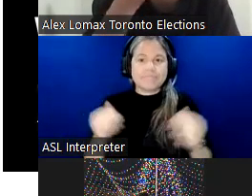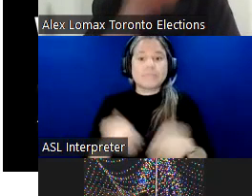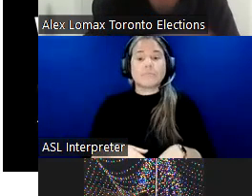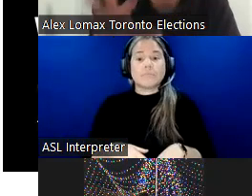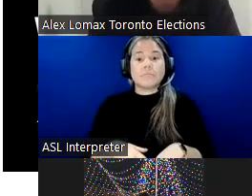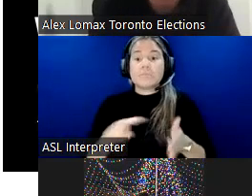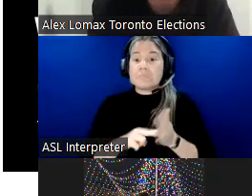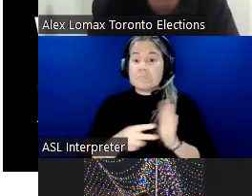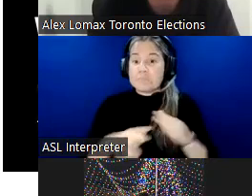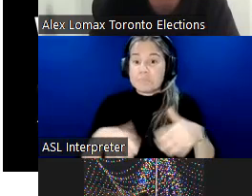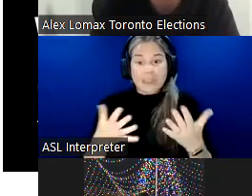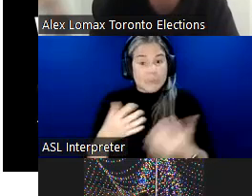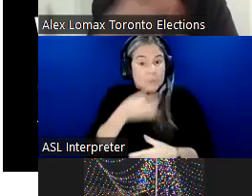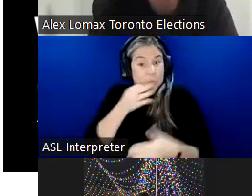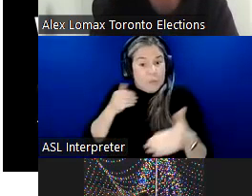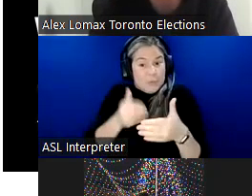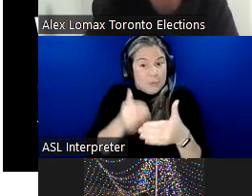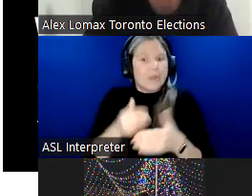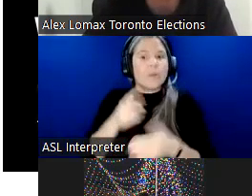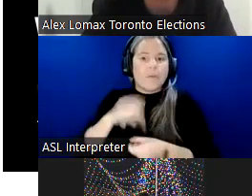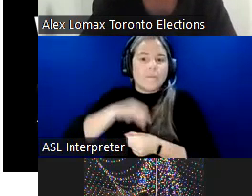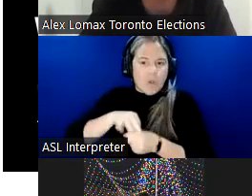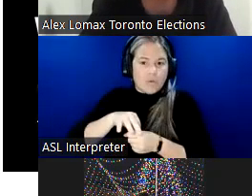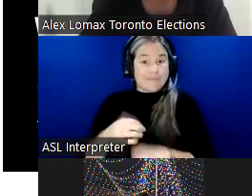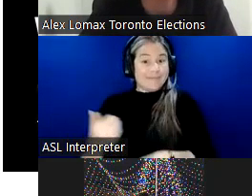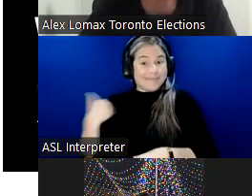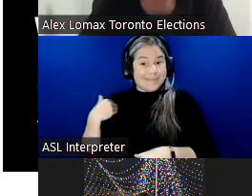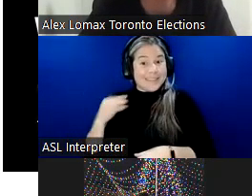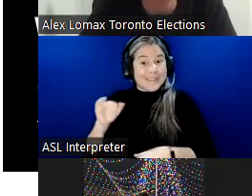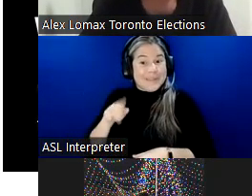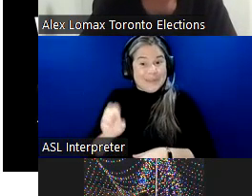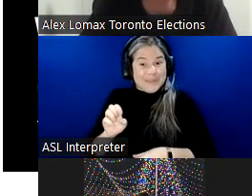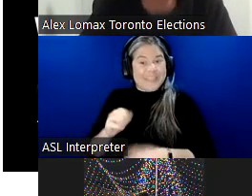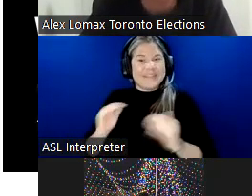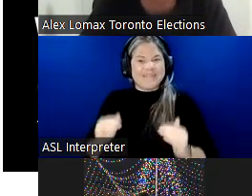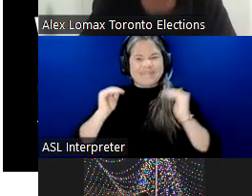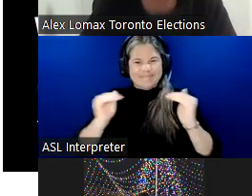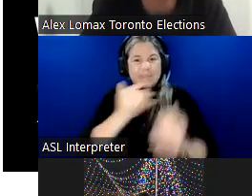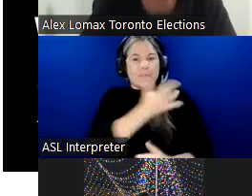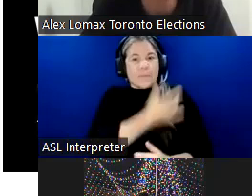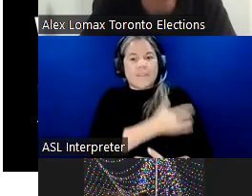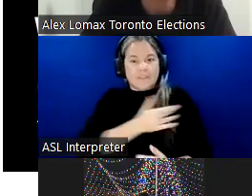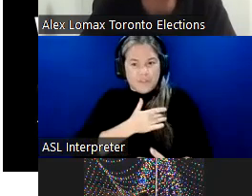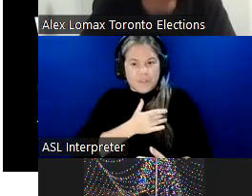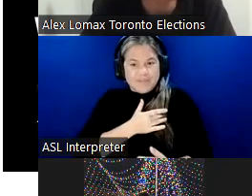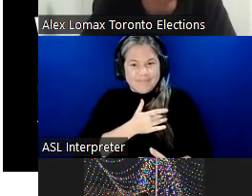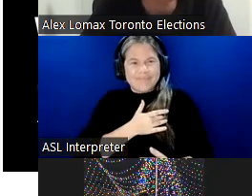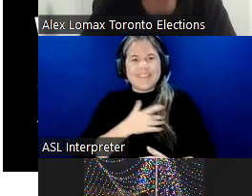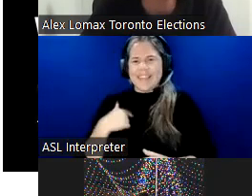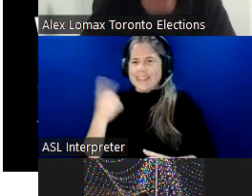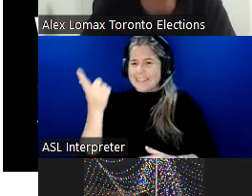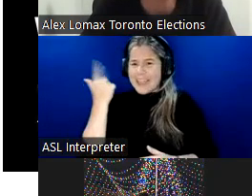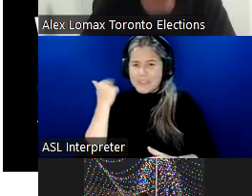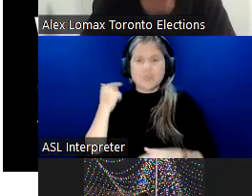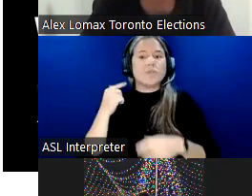one that we'll be voting for in this election. The last election that we had back in June was a provincial election, and the one which I believe was last year, that